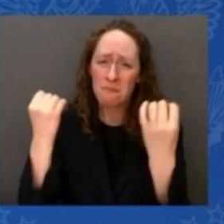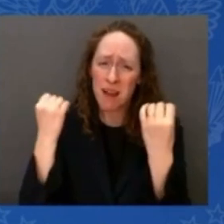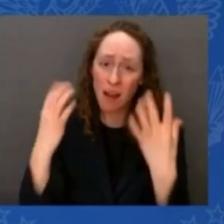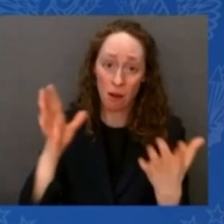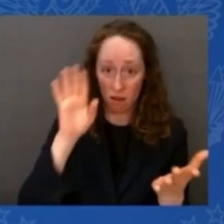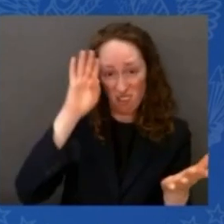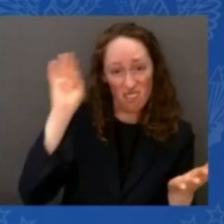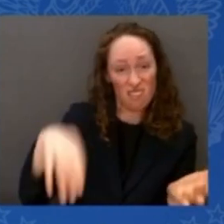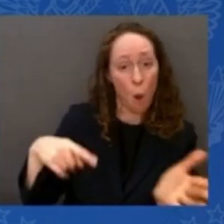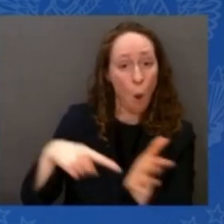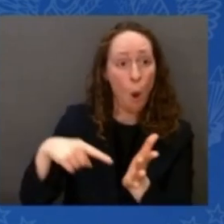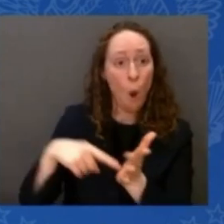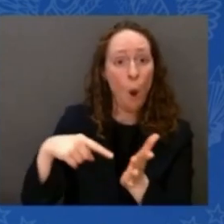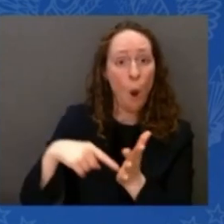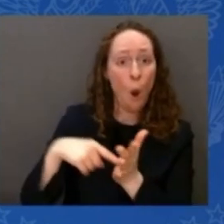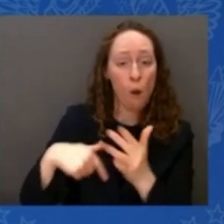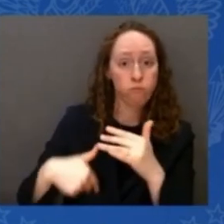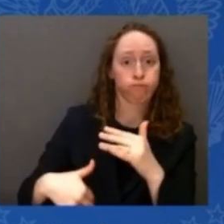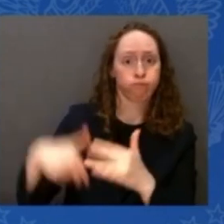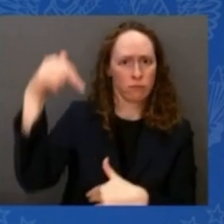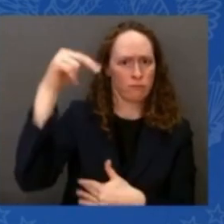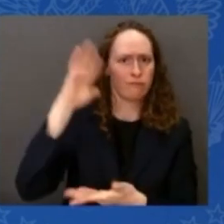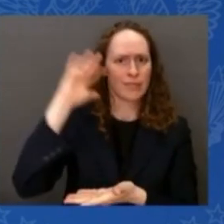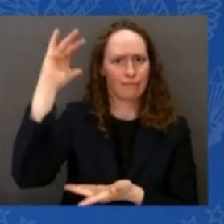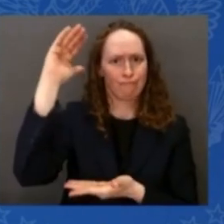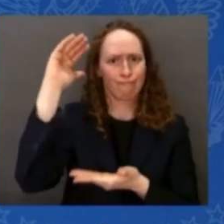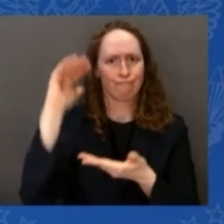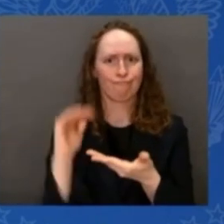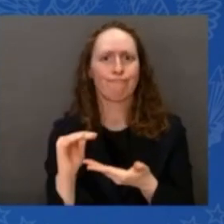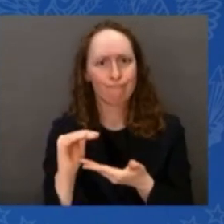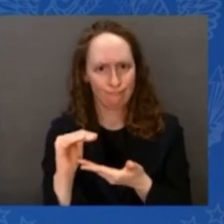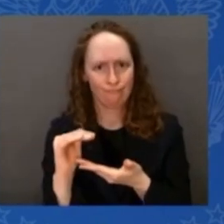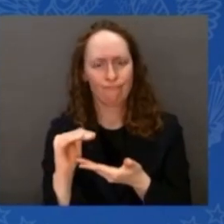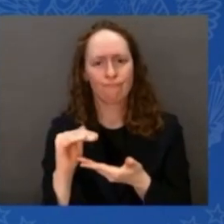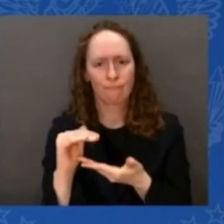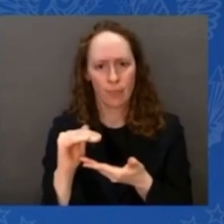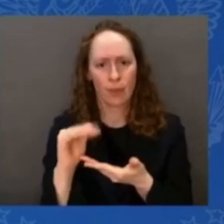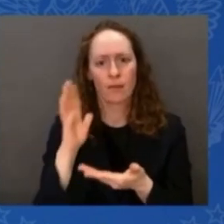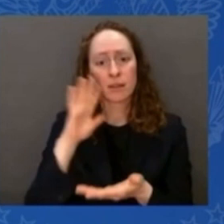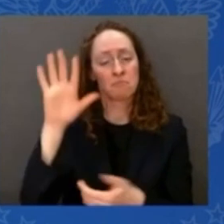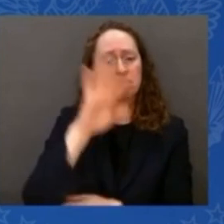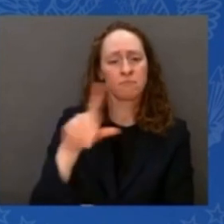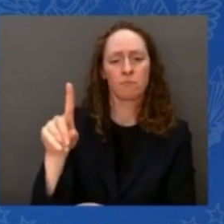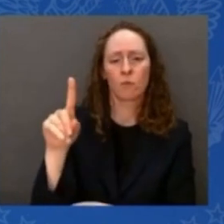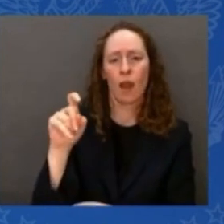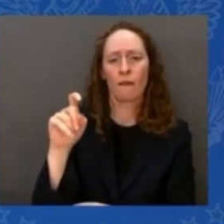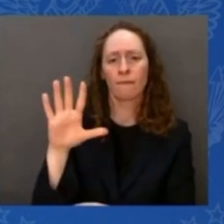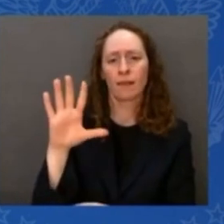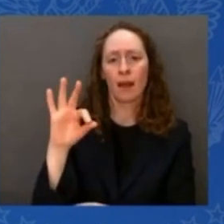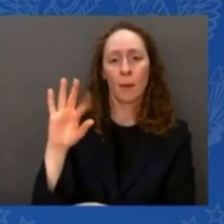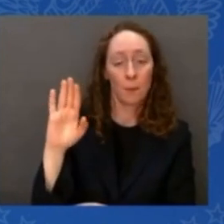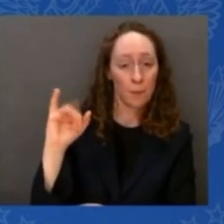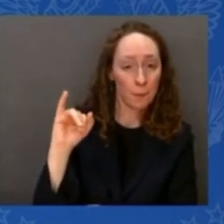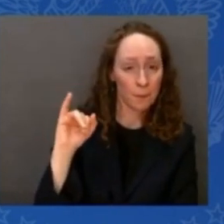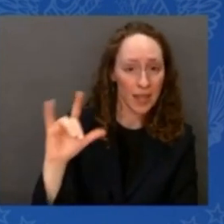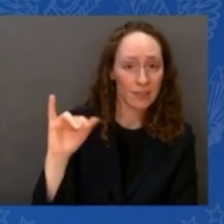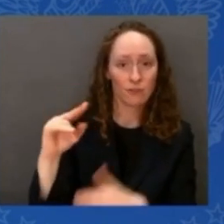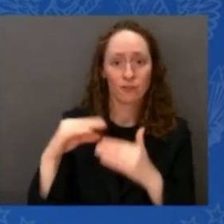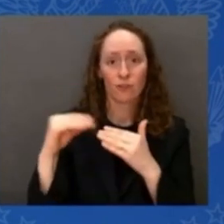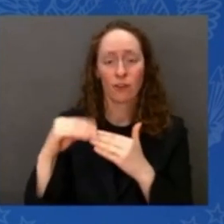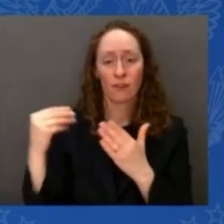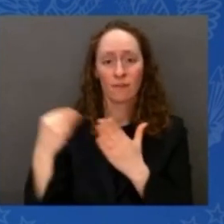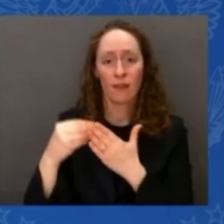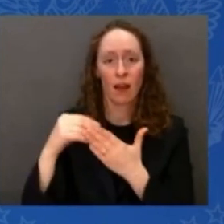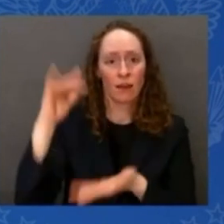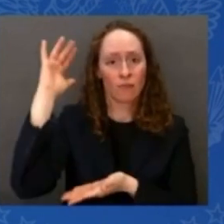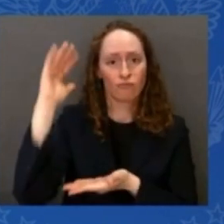billion. And you say, well, how can that be, Joe? Well, right now, the government, our tax dollars, pay out through Medicare the help for the